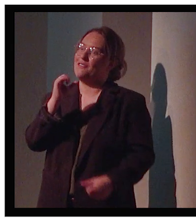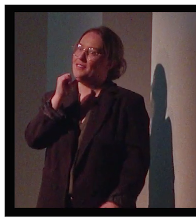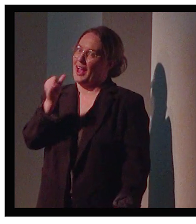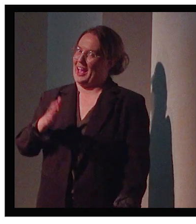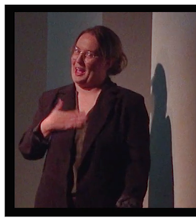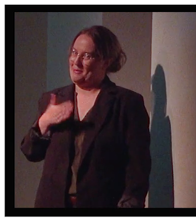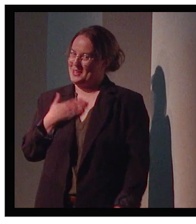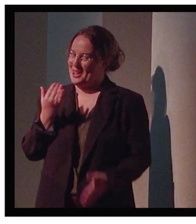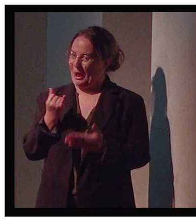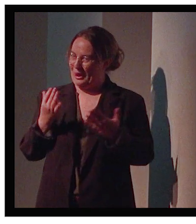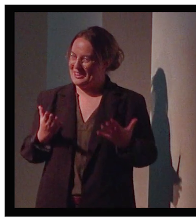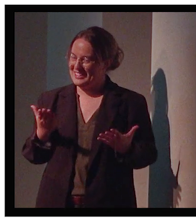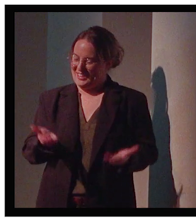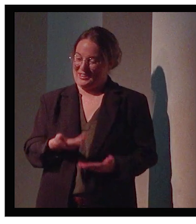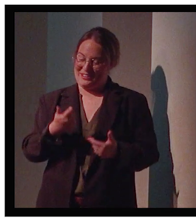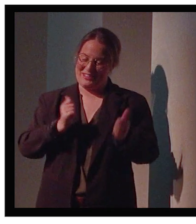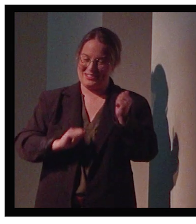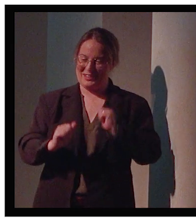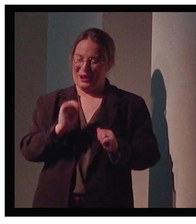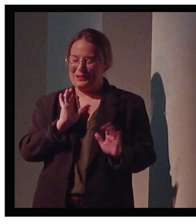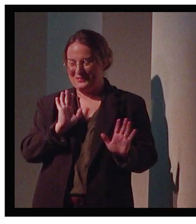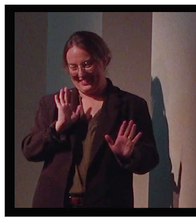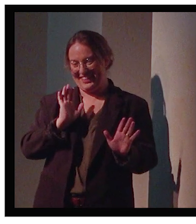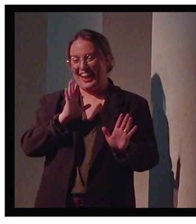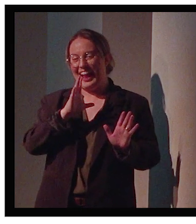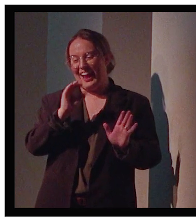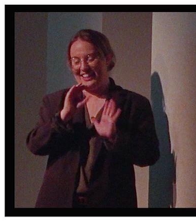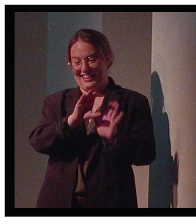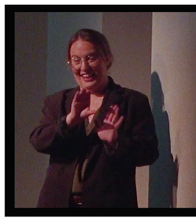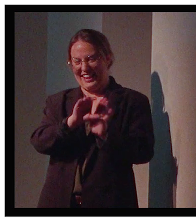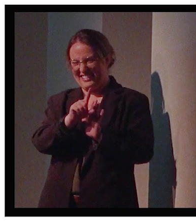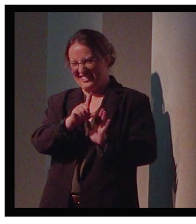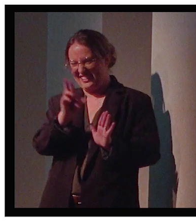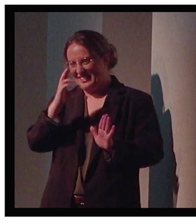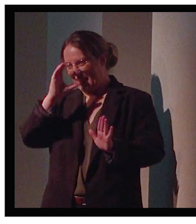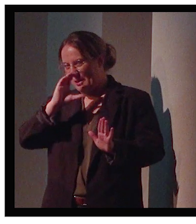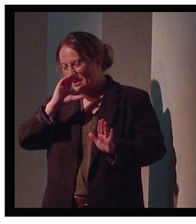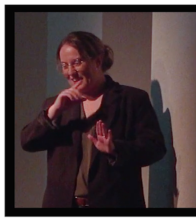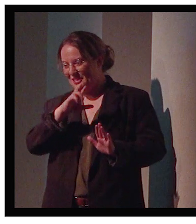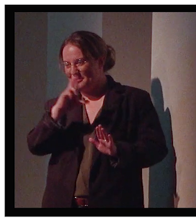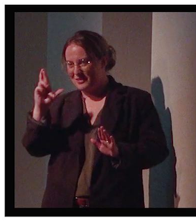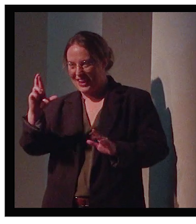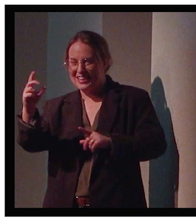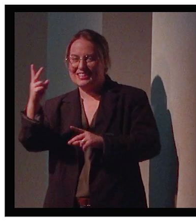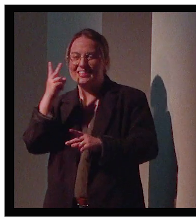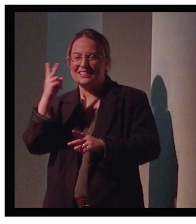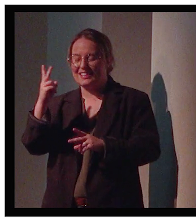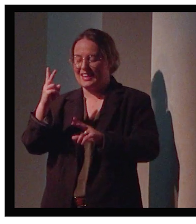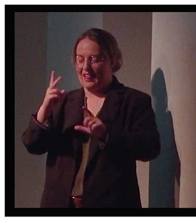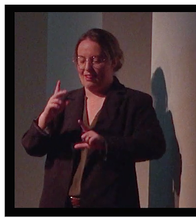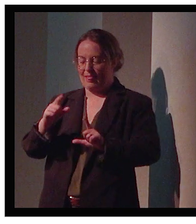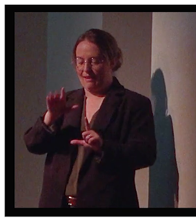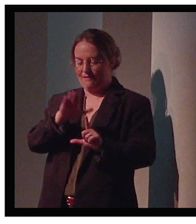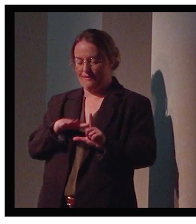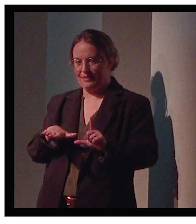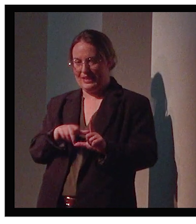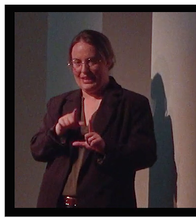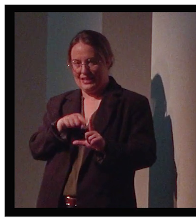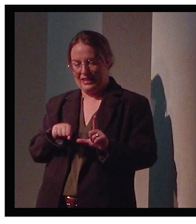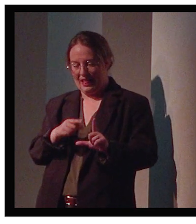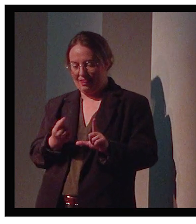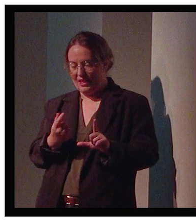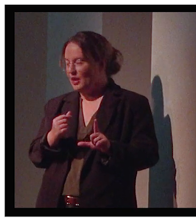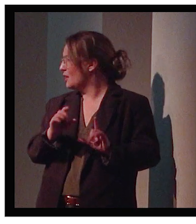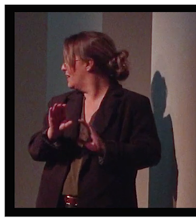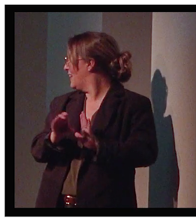artists who are in the show. And in the caricature on the right, you can see in the lower left, a little bit of a